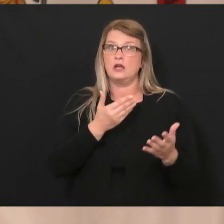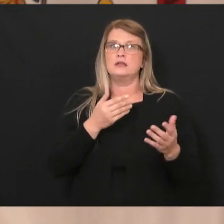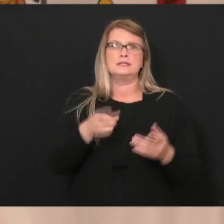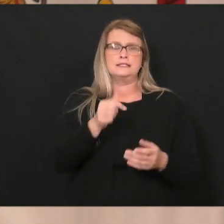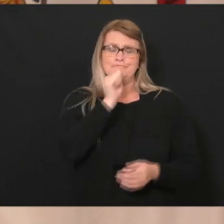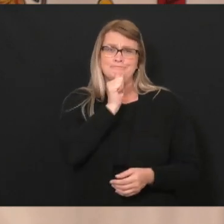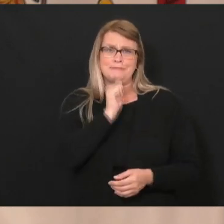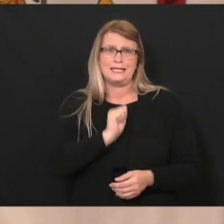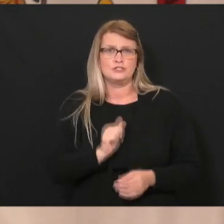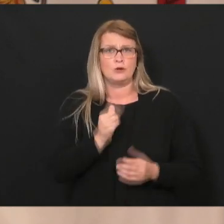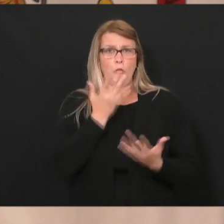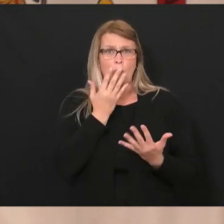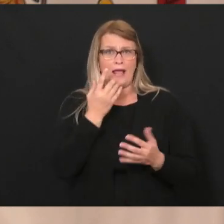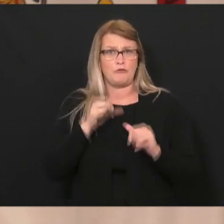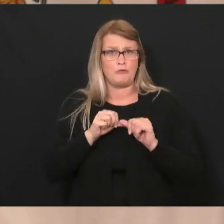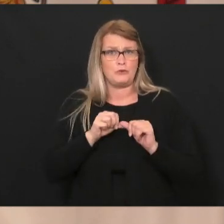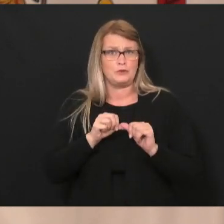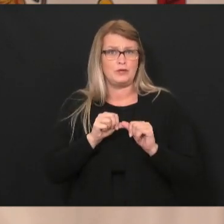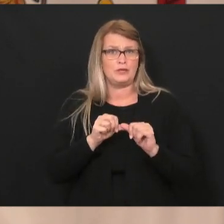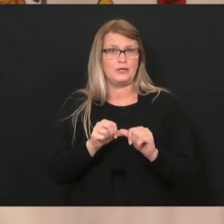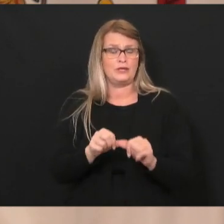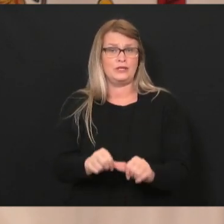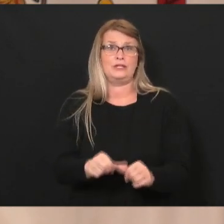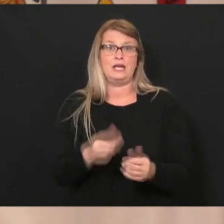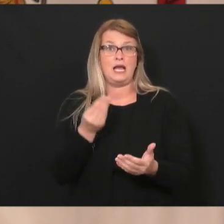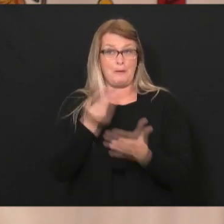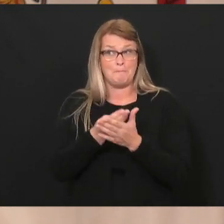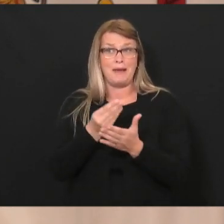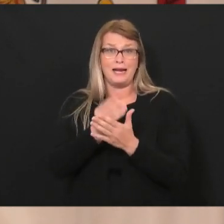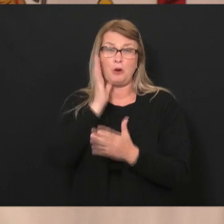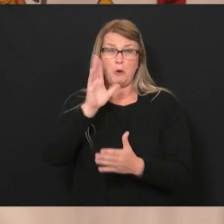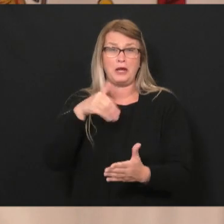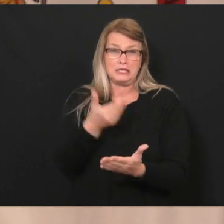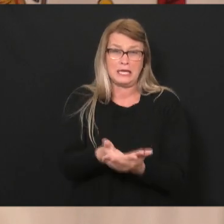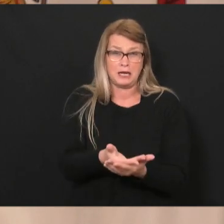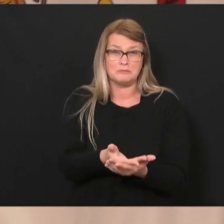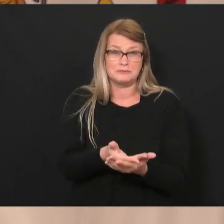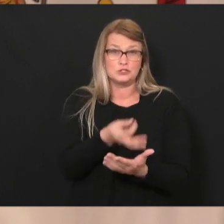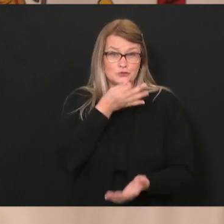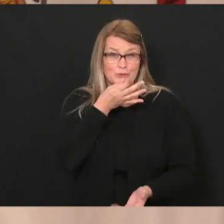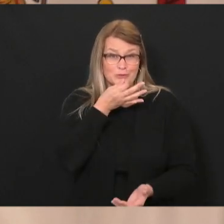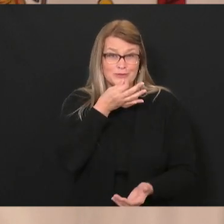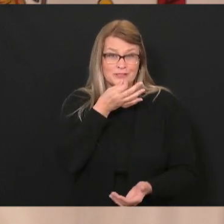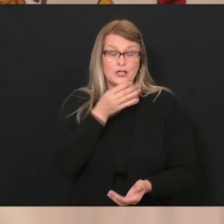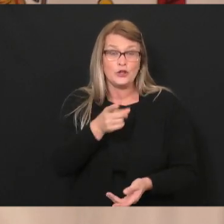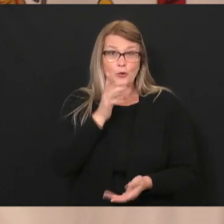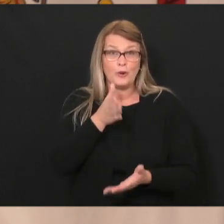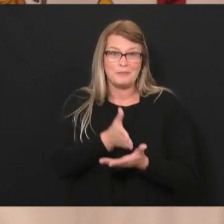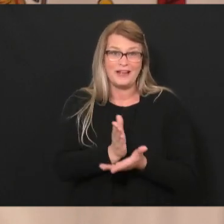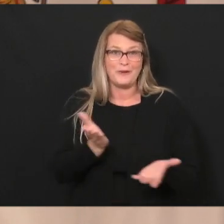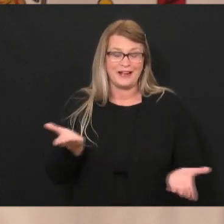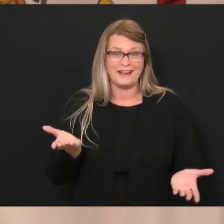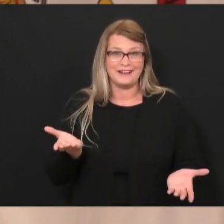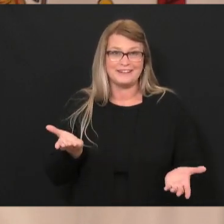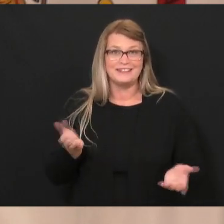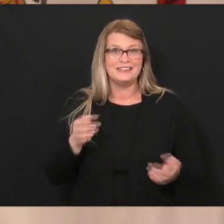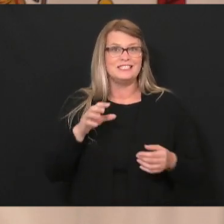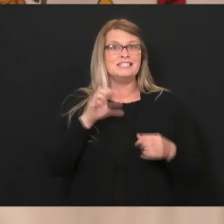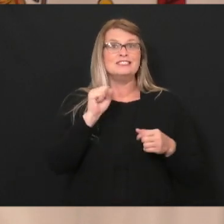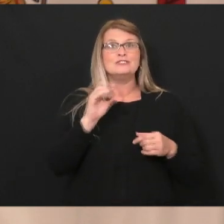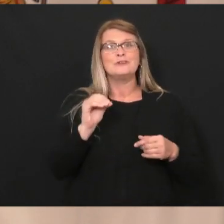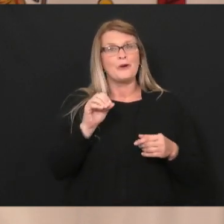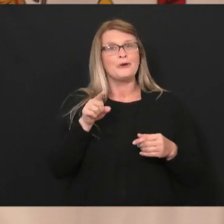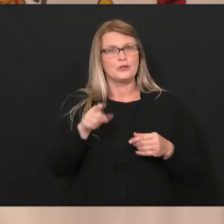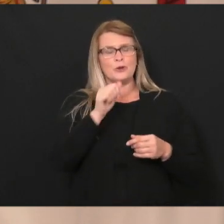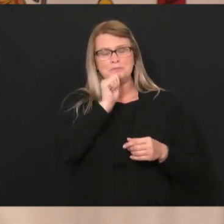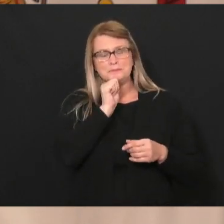storm. Monies are in the pipeline and monies are coming, and you're going to be okay. You'll get through it and you'll